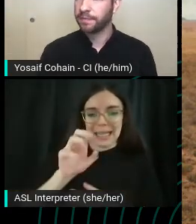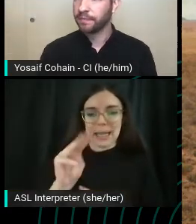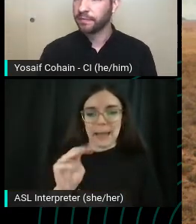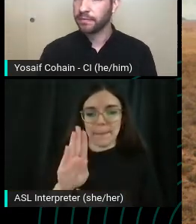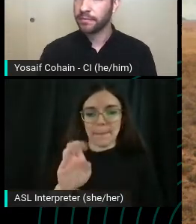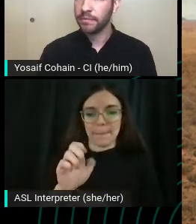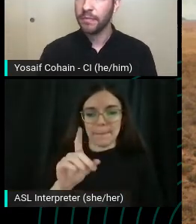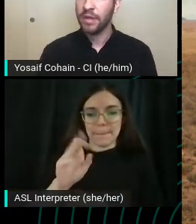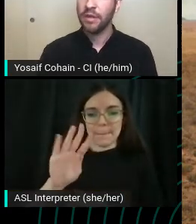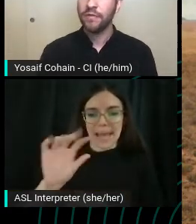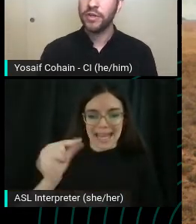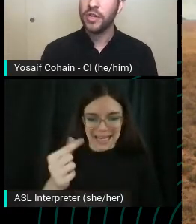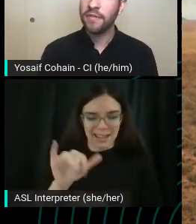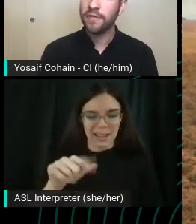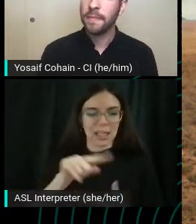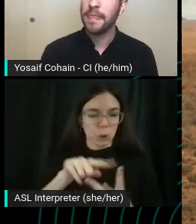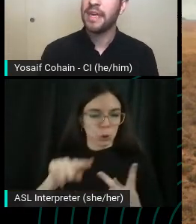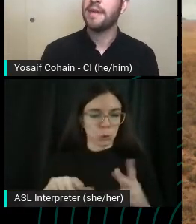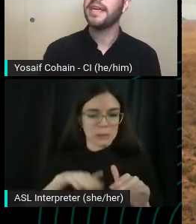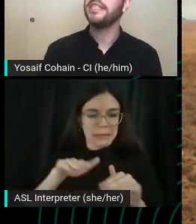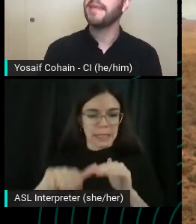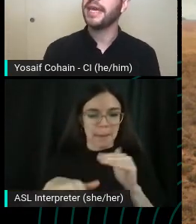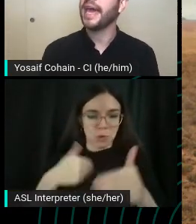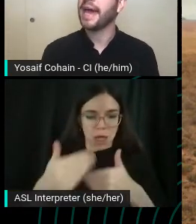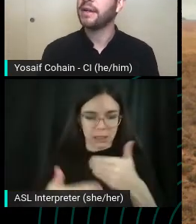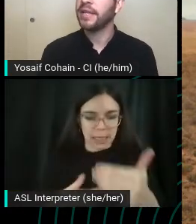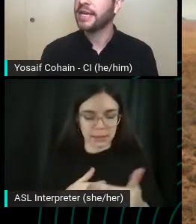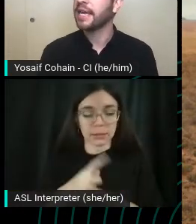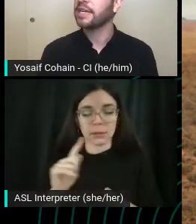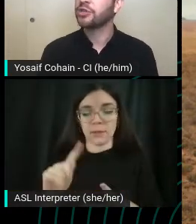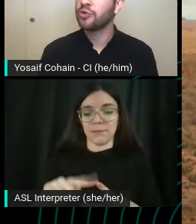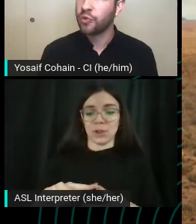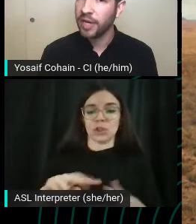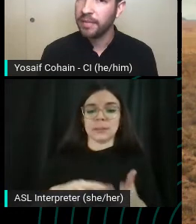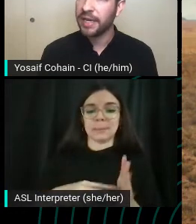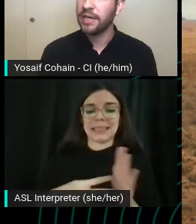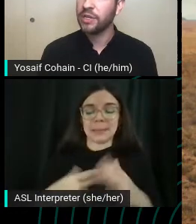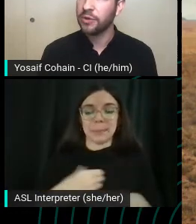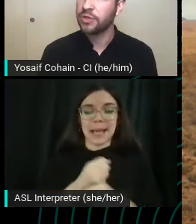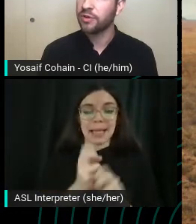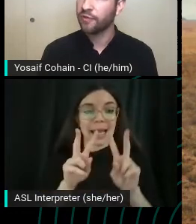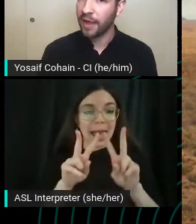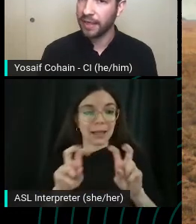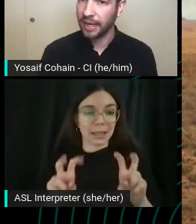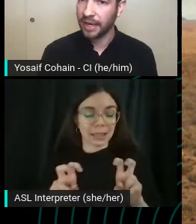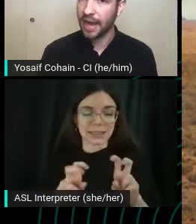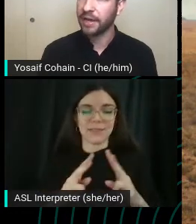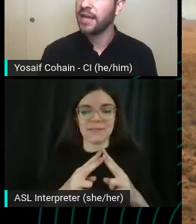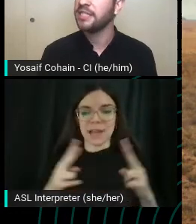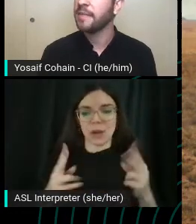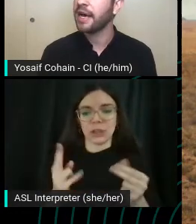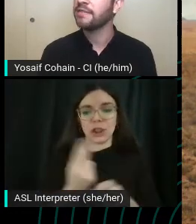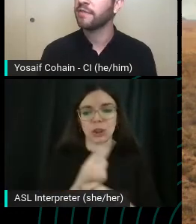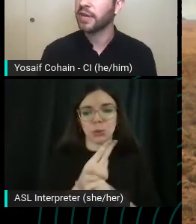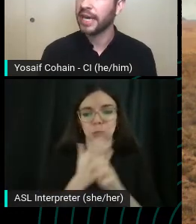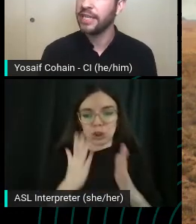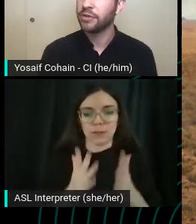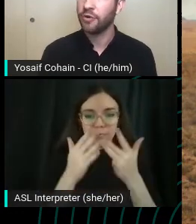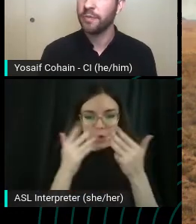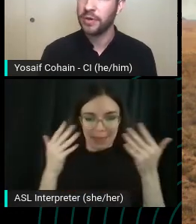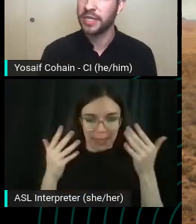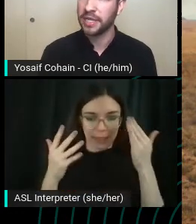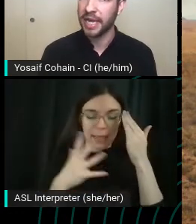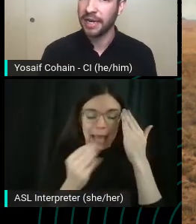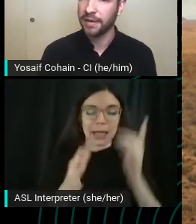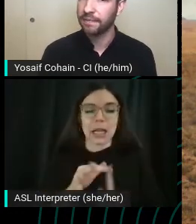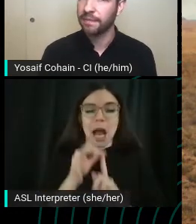process. First off, it means making analytics extremely user-friendly and customized for each